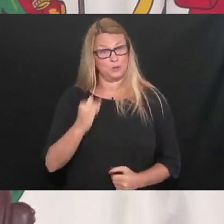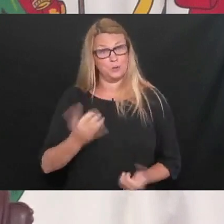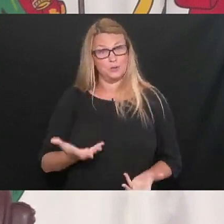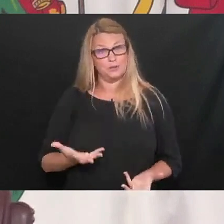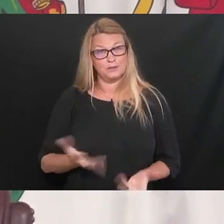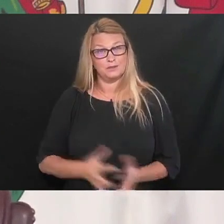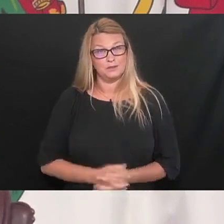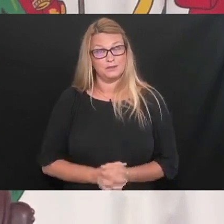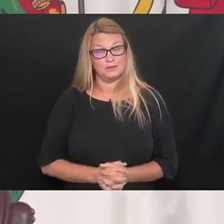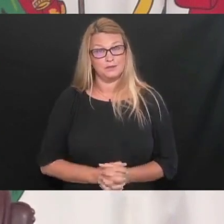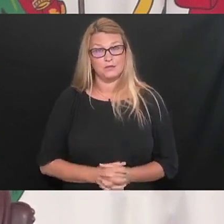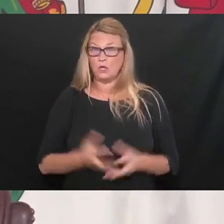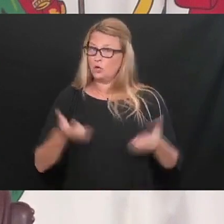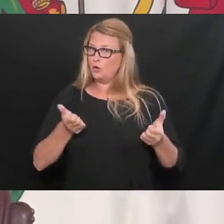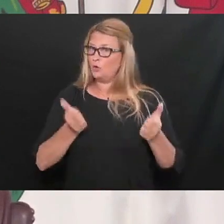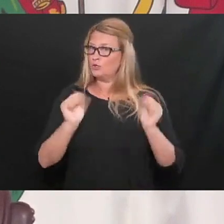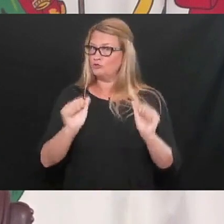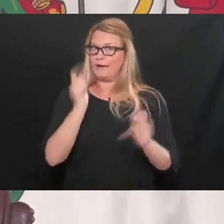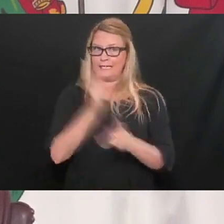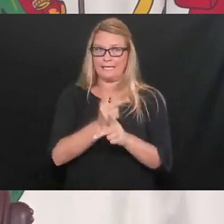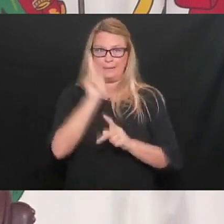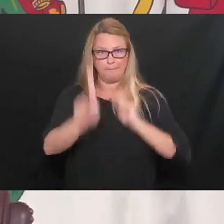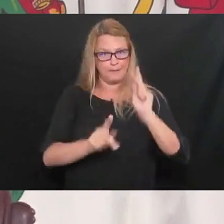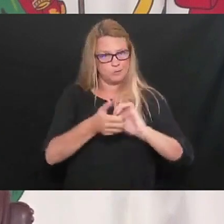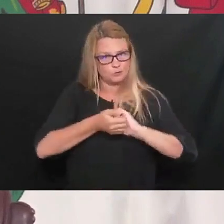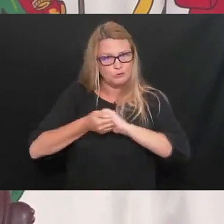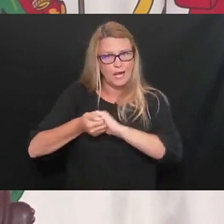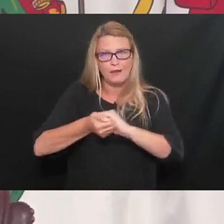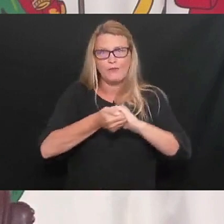So we're trying to keep people together. We're trying to